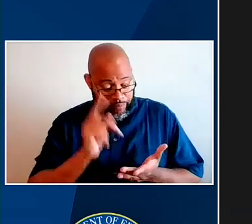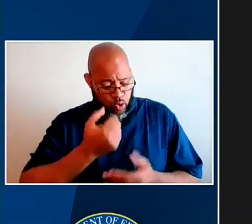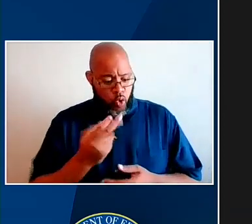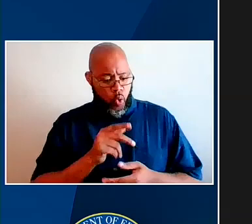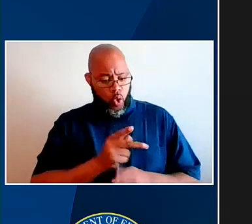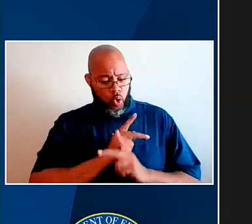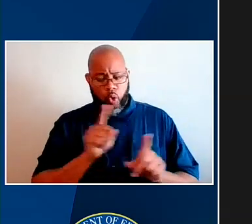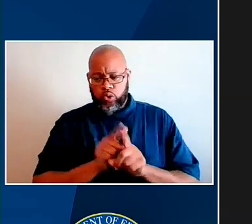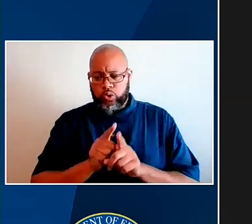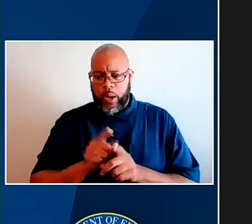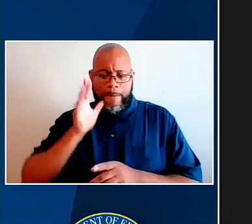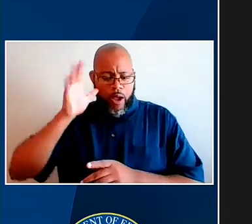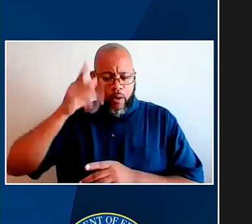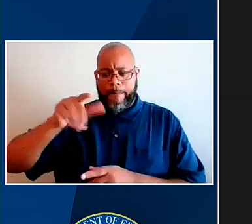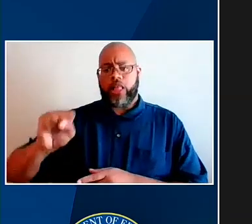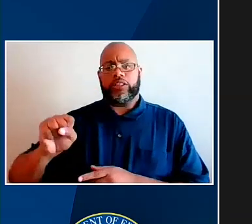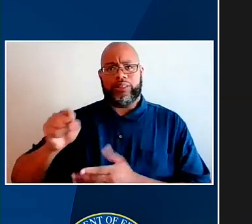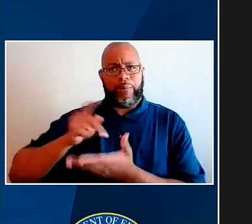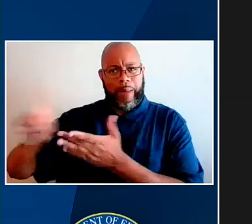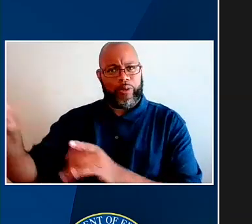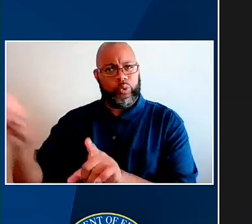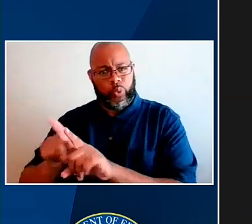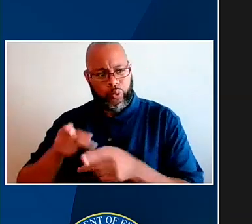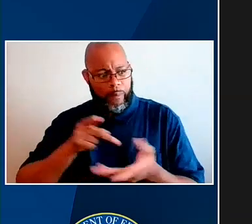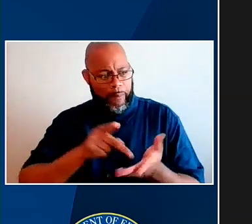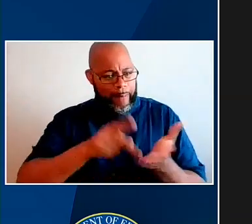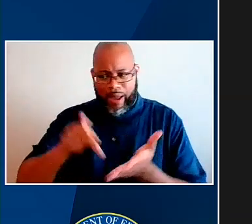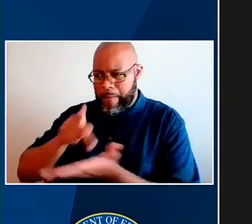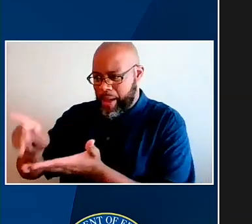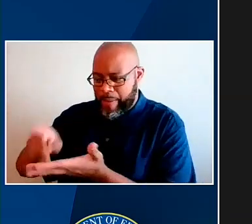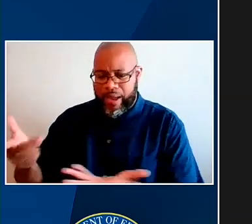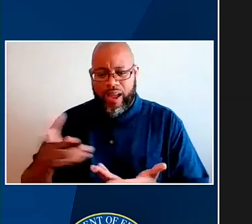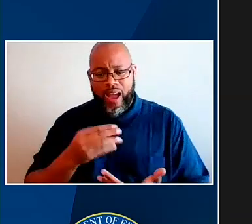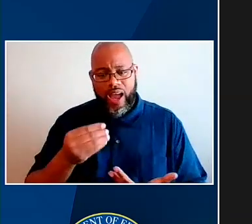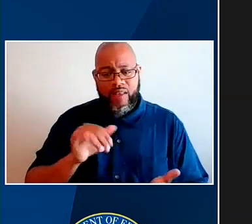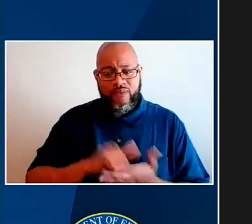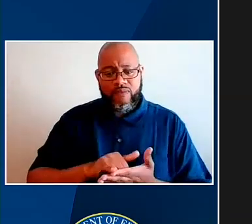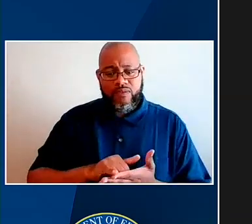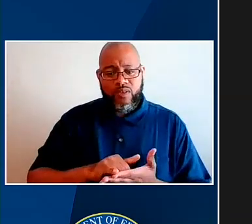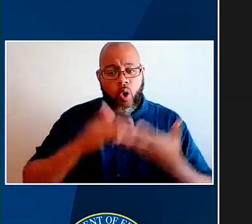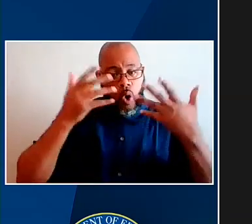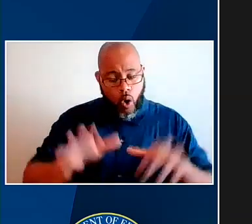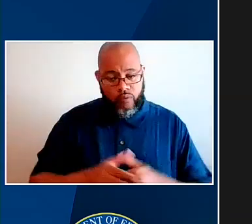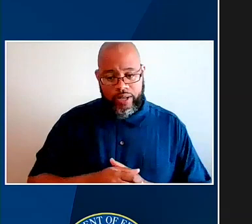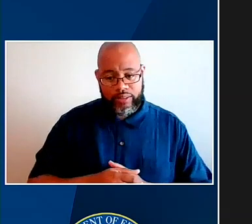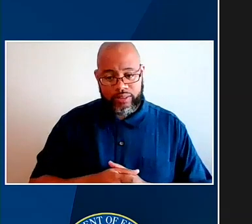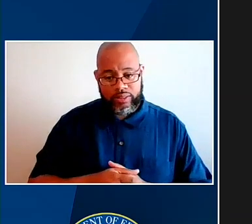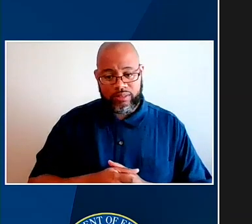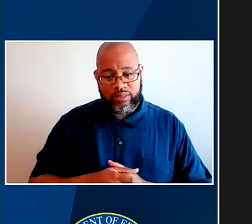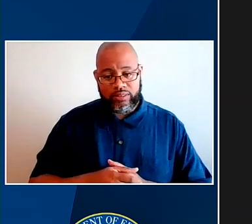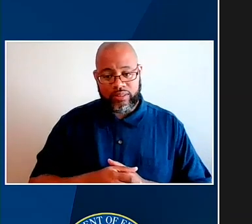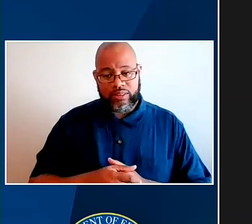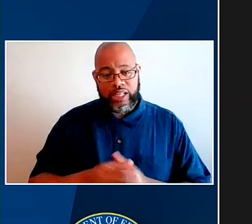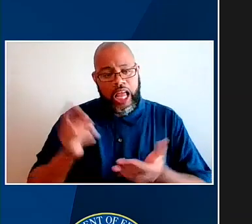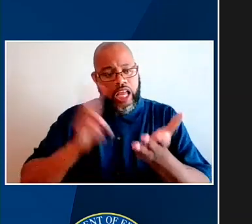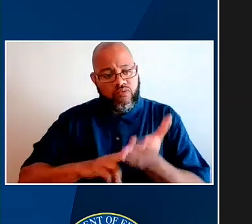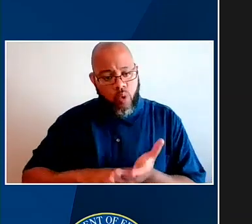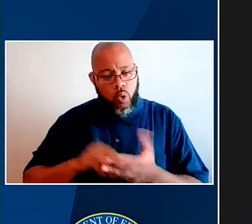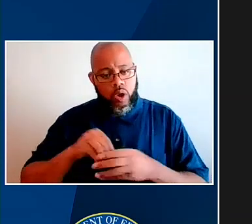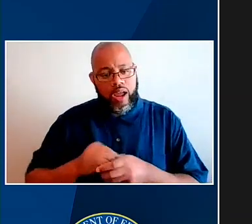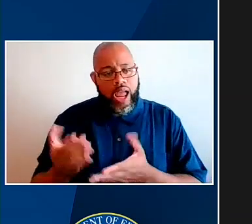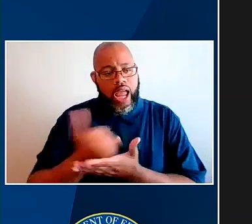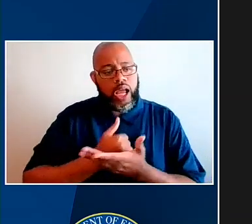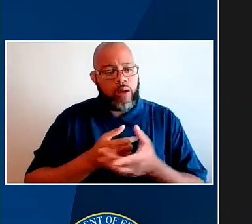and also a Parent PLUS payment. And in fact, who are already involved, enrolled in